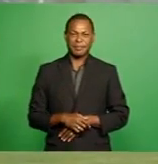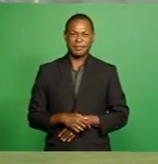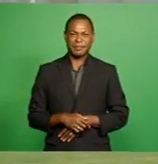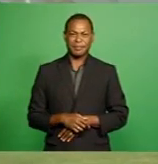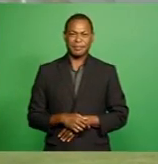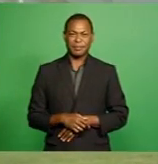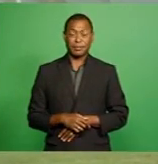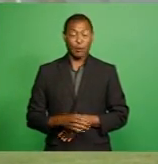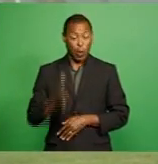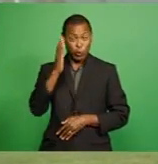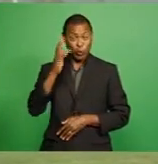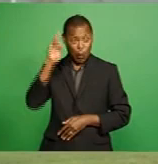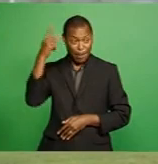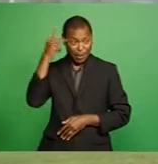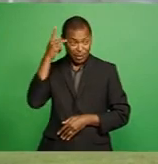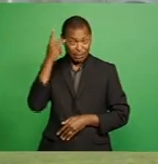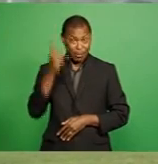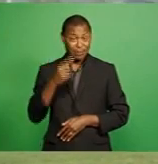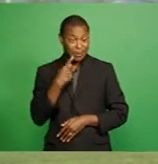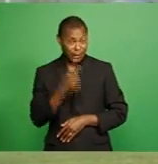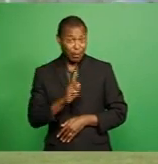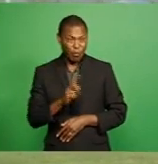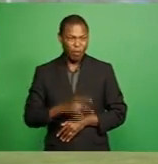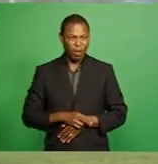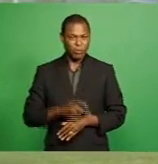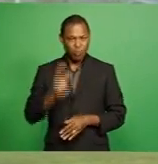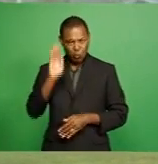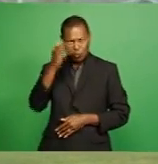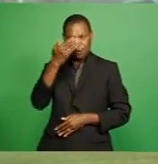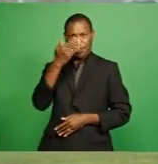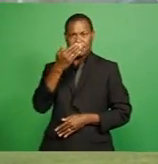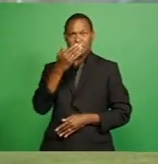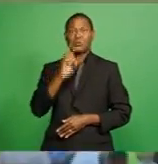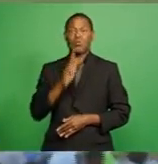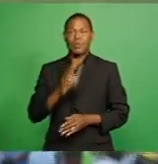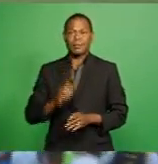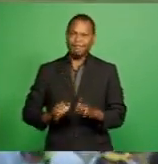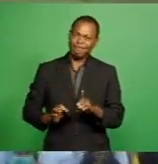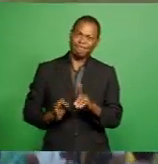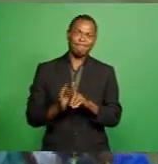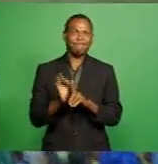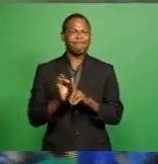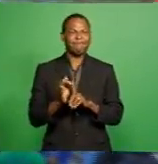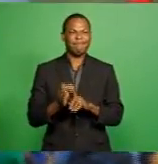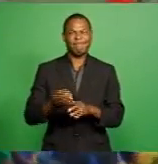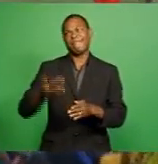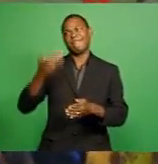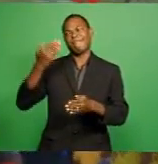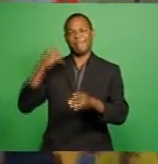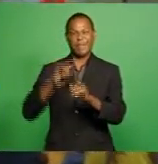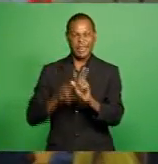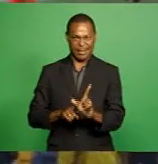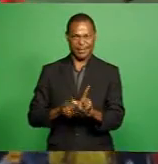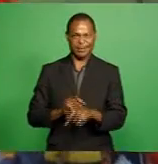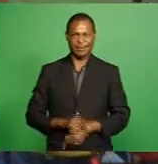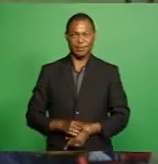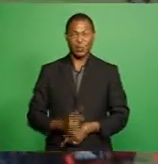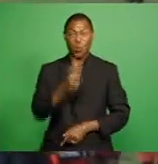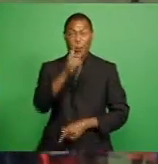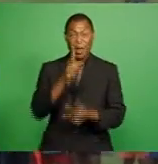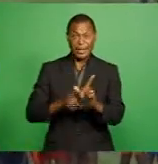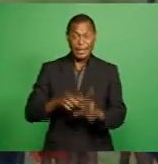principal Ratucha Sevanga Vindi says the results have improved when compared to previous years. But after the 1-year lapse